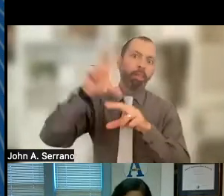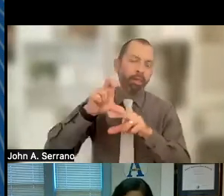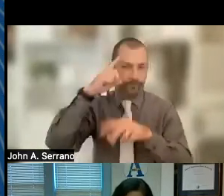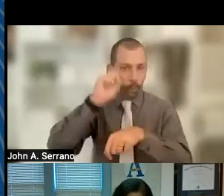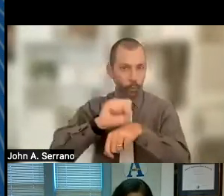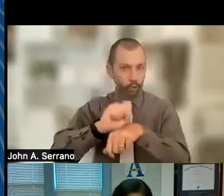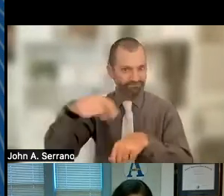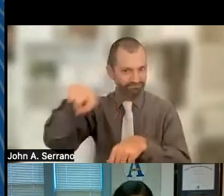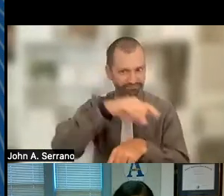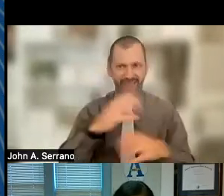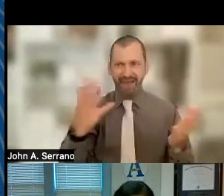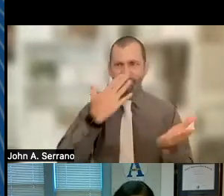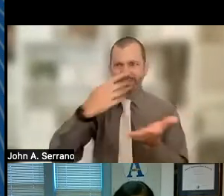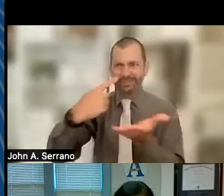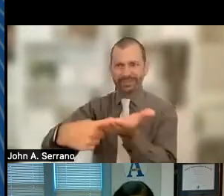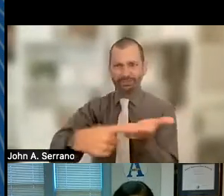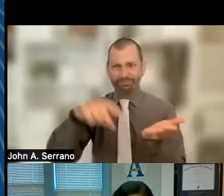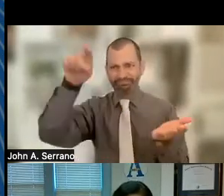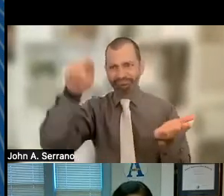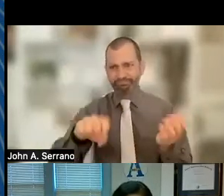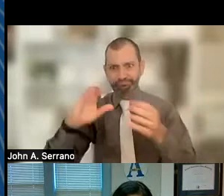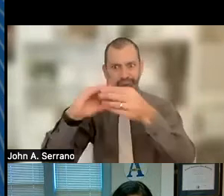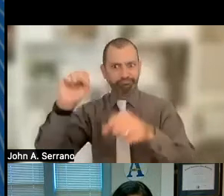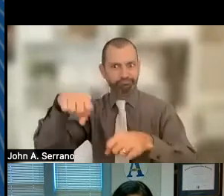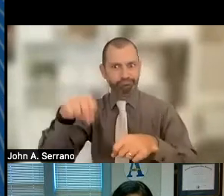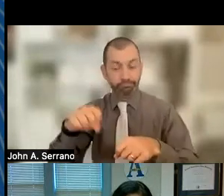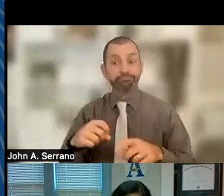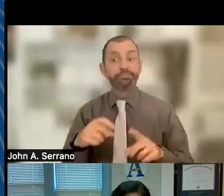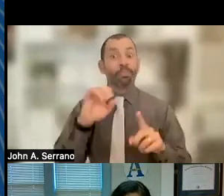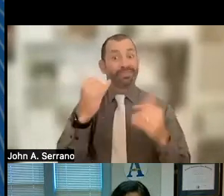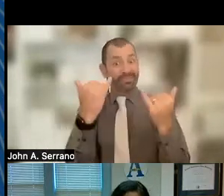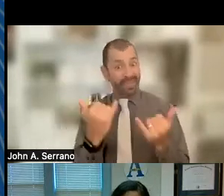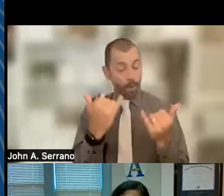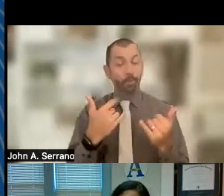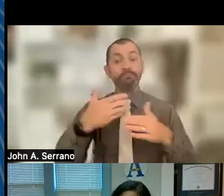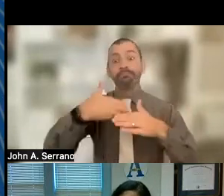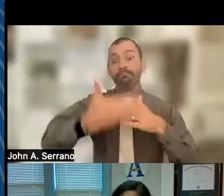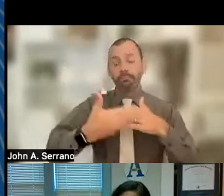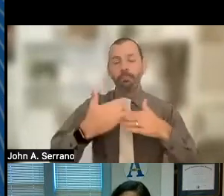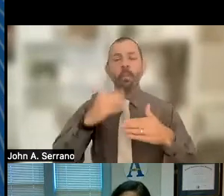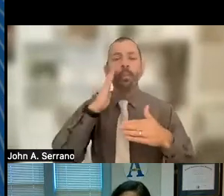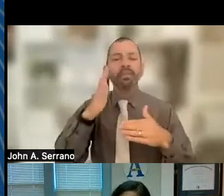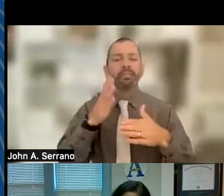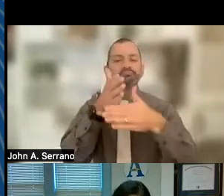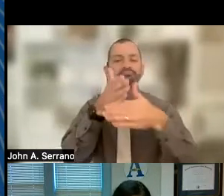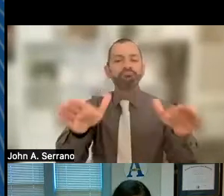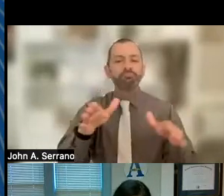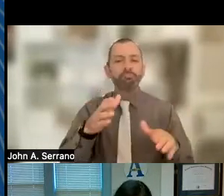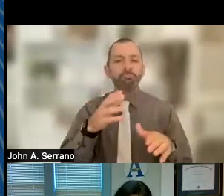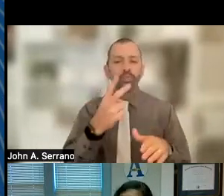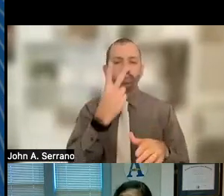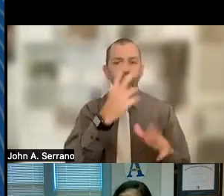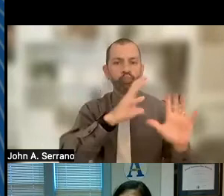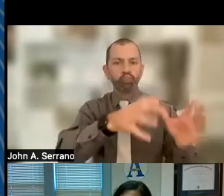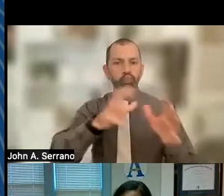through to be able to get that for staff, those funds. So there's a lot of things being shared here in the chat. That's great.